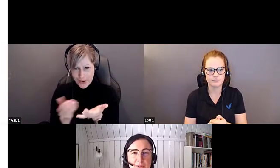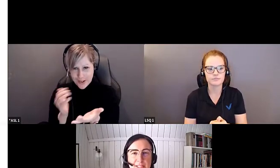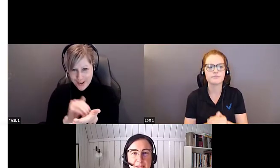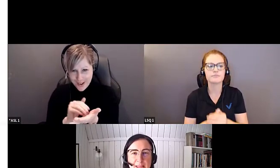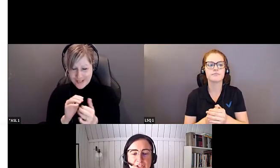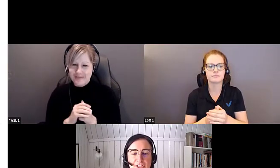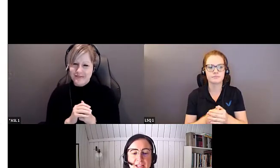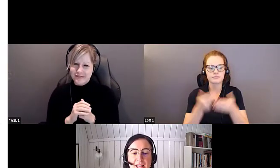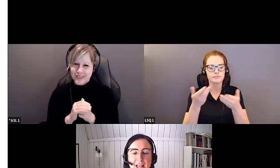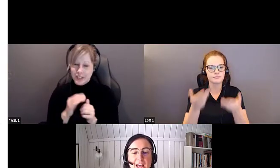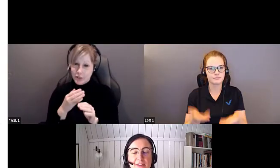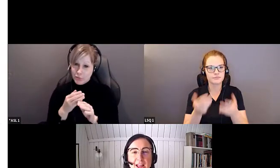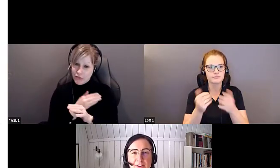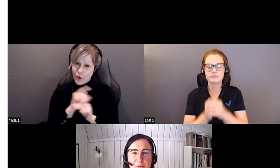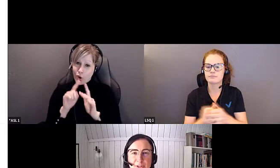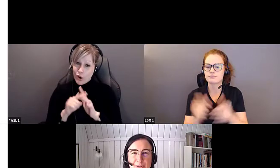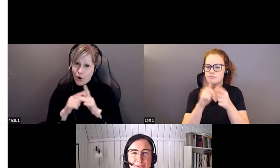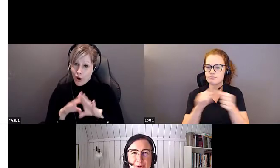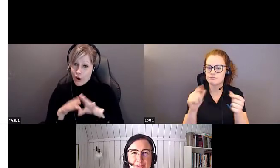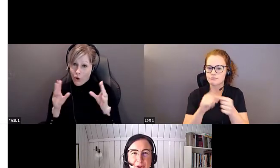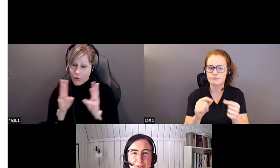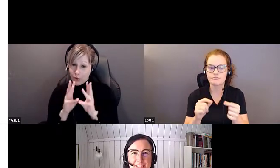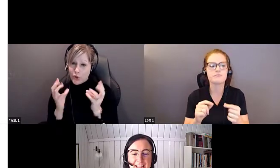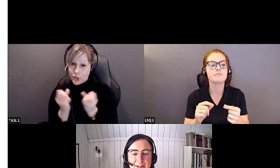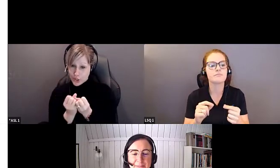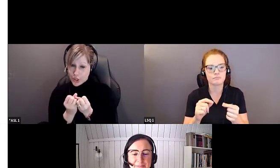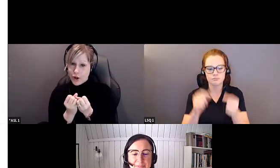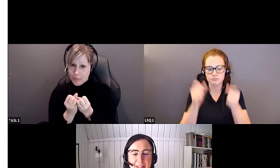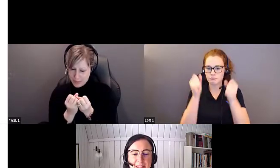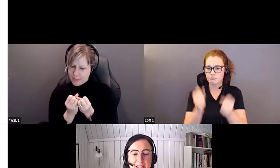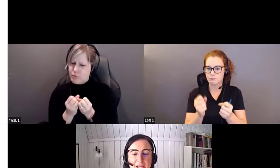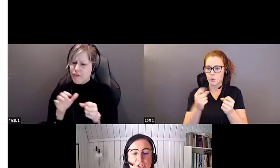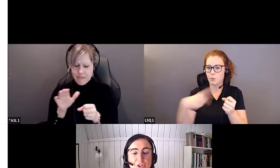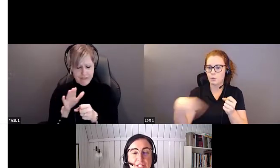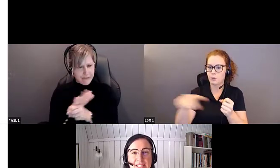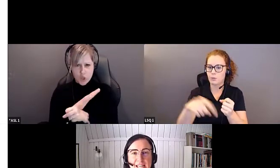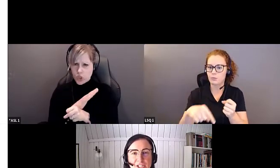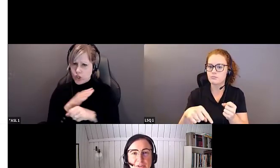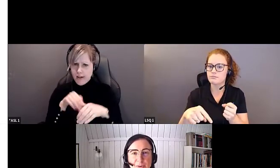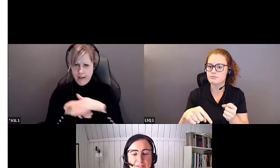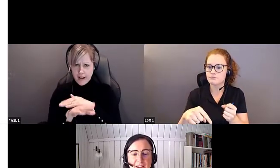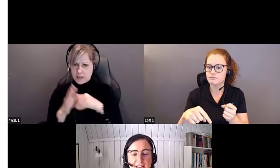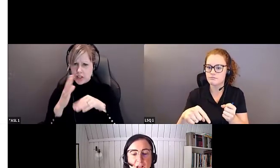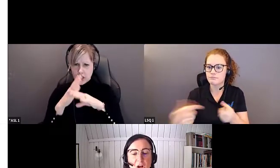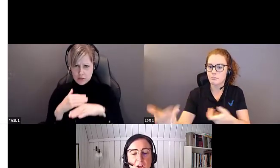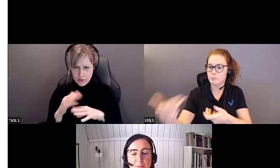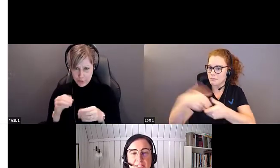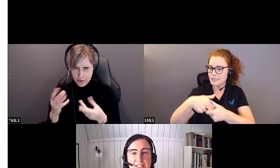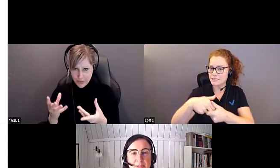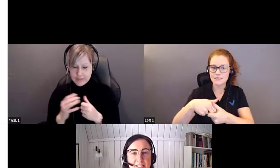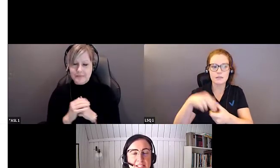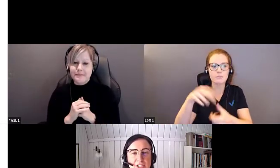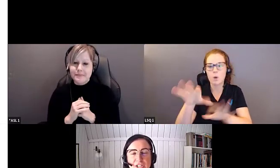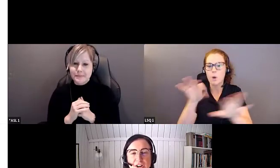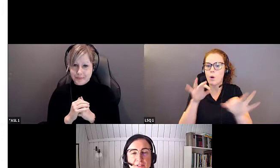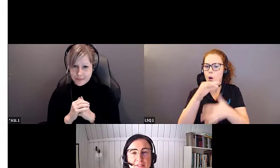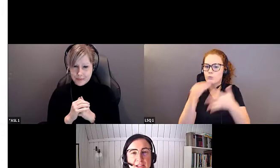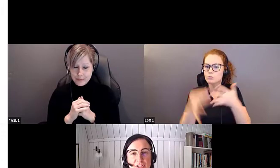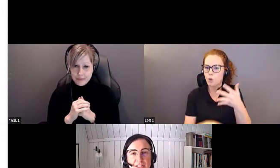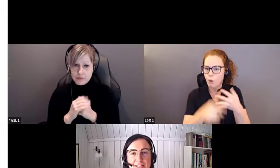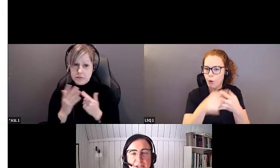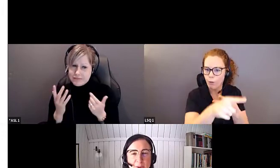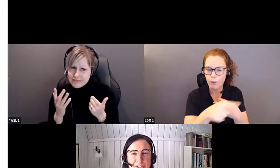the full participation of everyone who's joined the call today. During the session, we invite all participants to